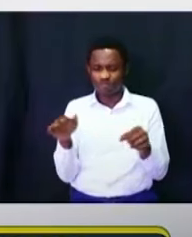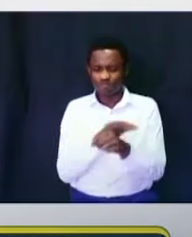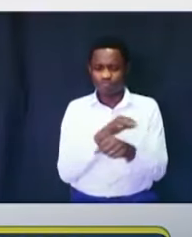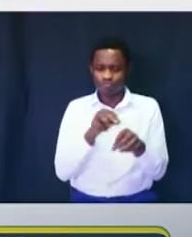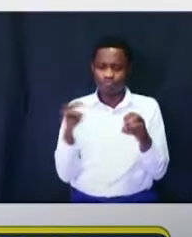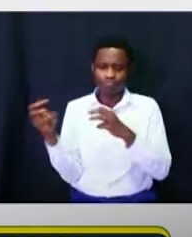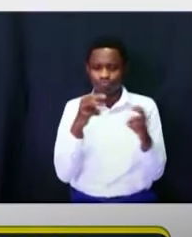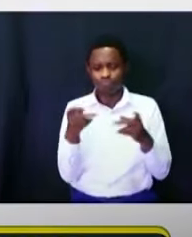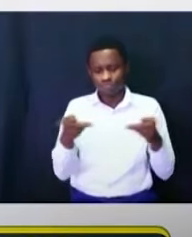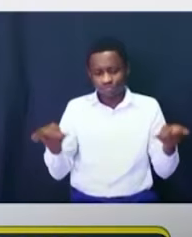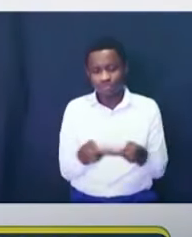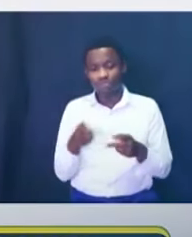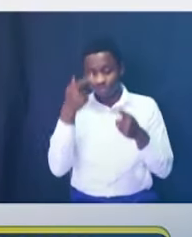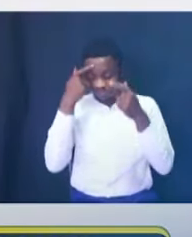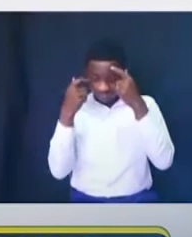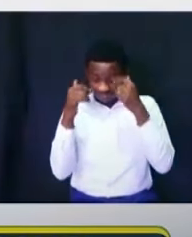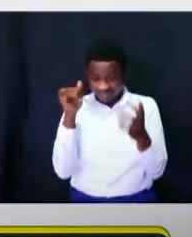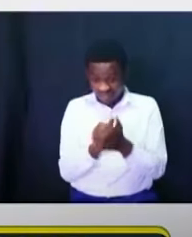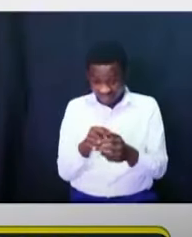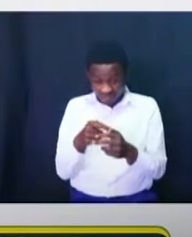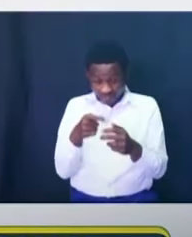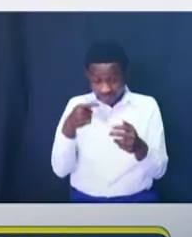Battleground because that is where transformation